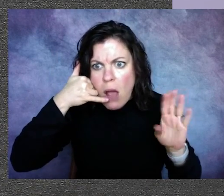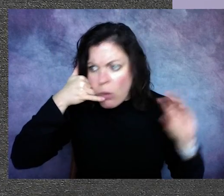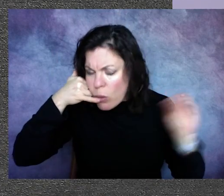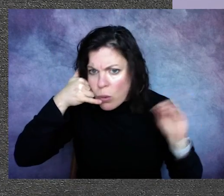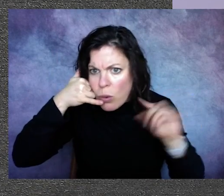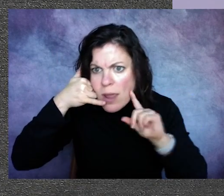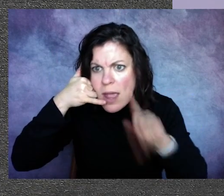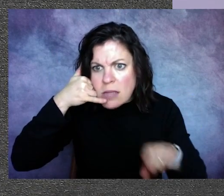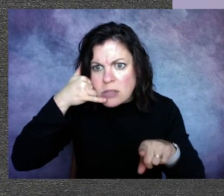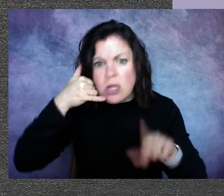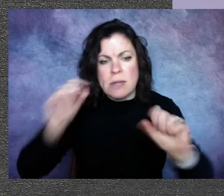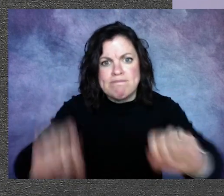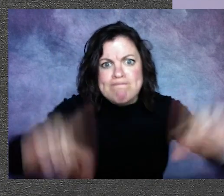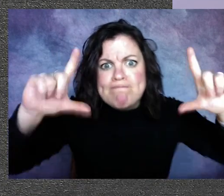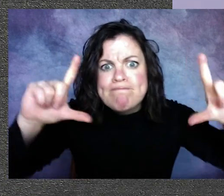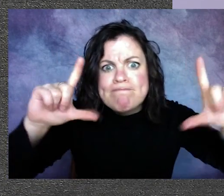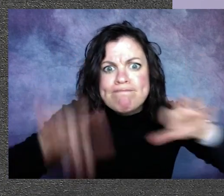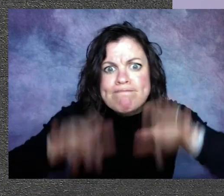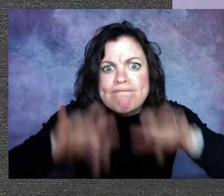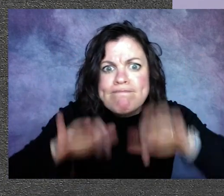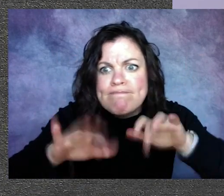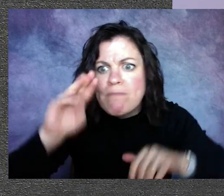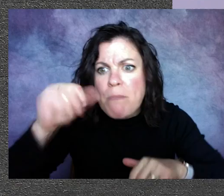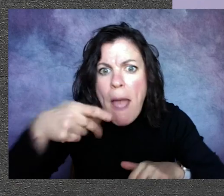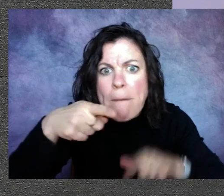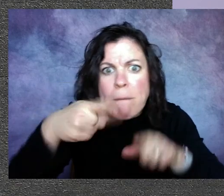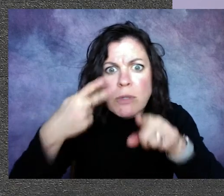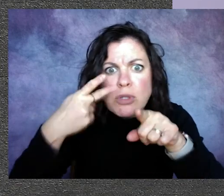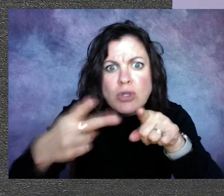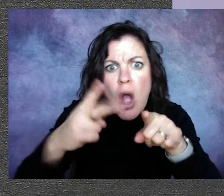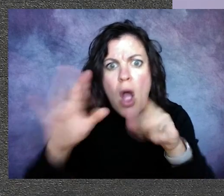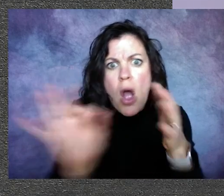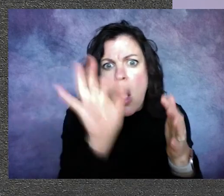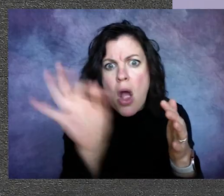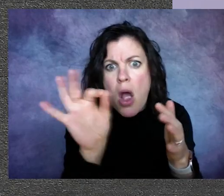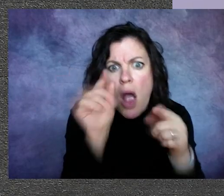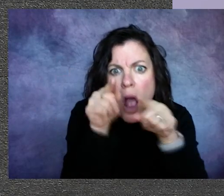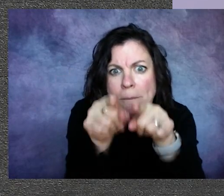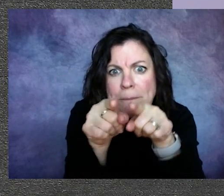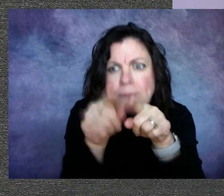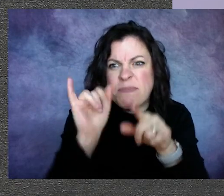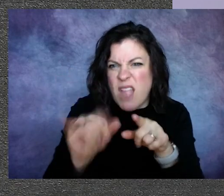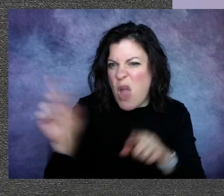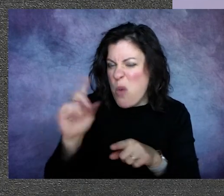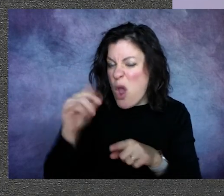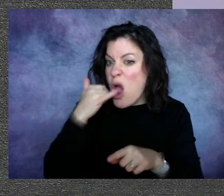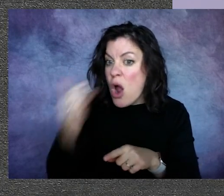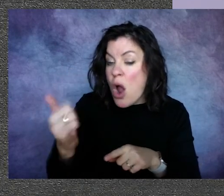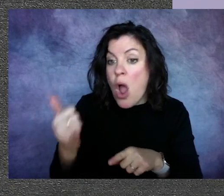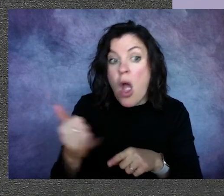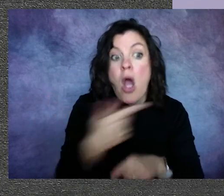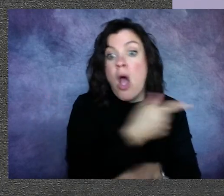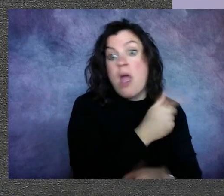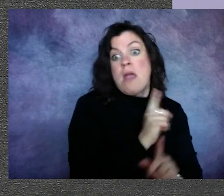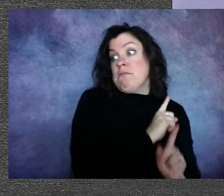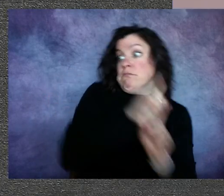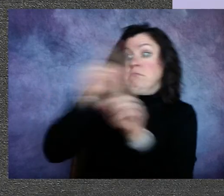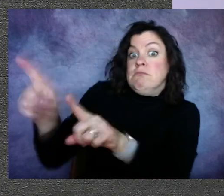signal on the big map that showed where the telephone call had come from. They didn't know it was George. They thought it was a real fire.